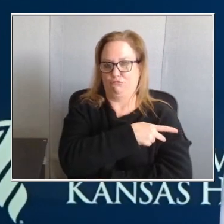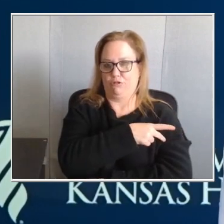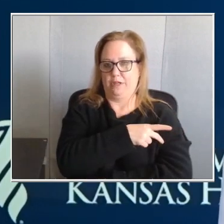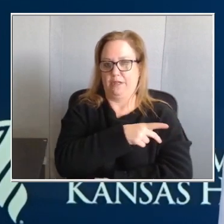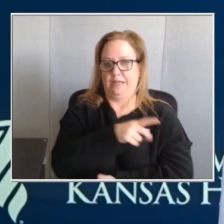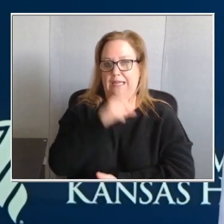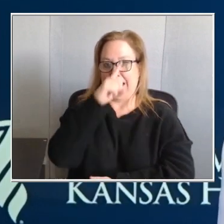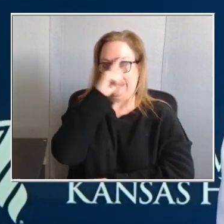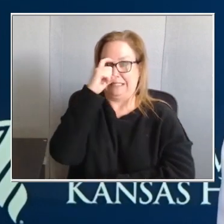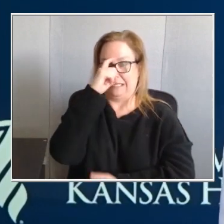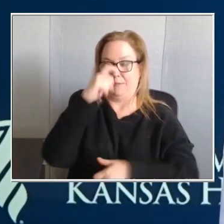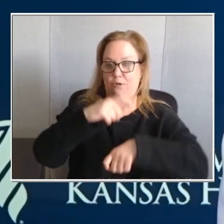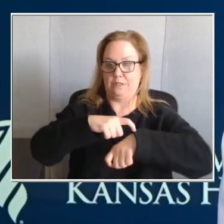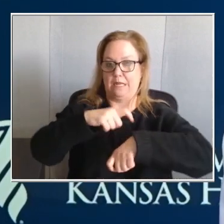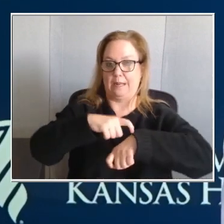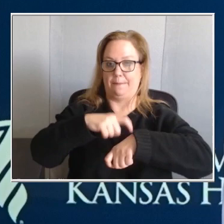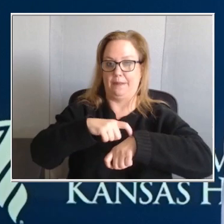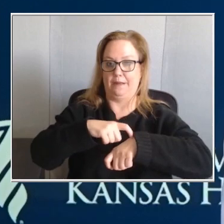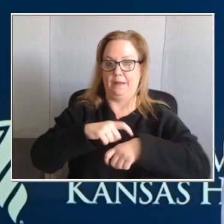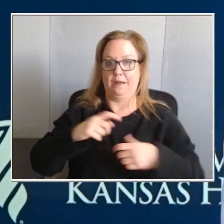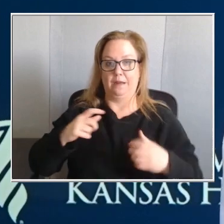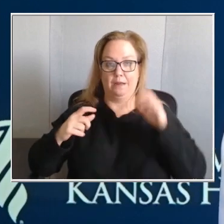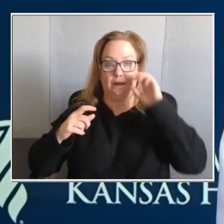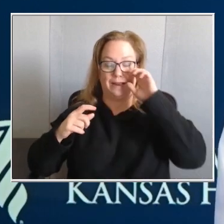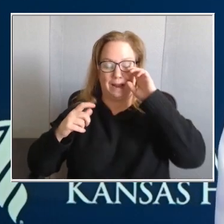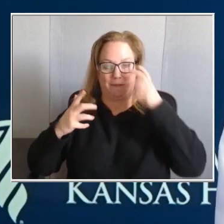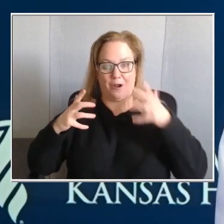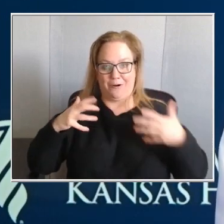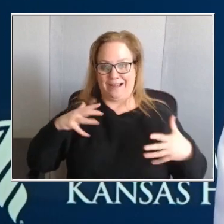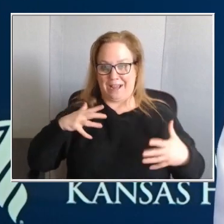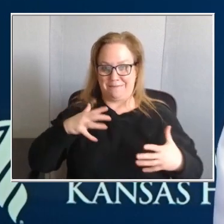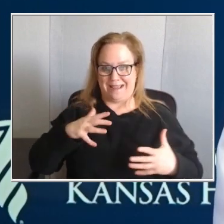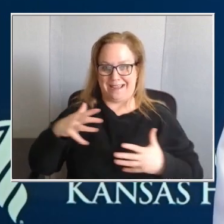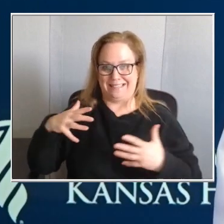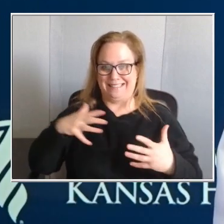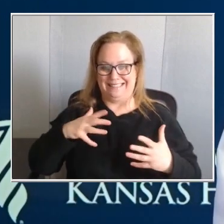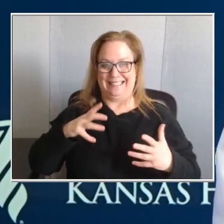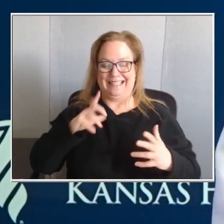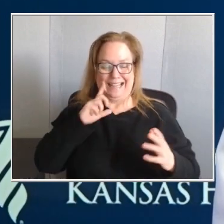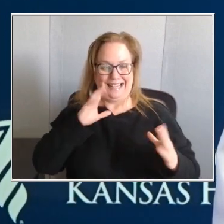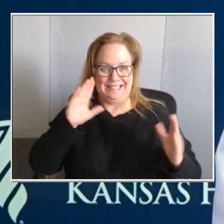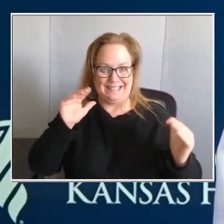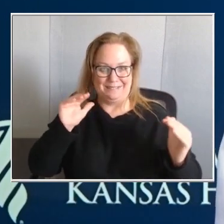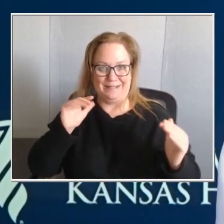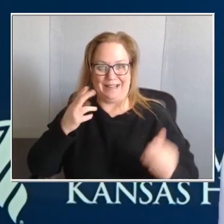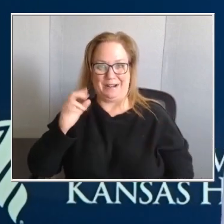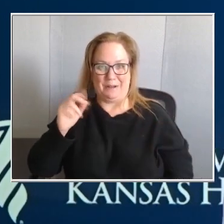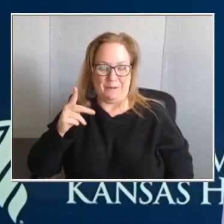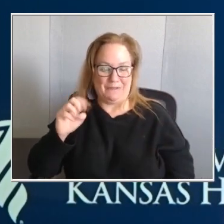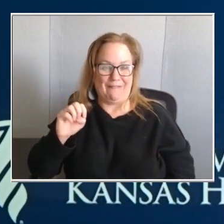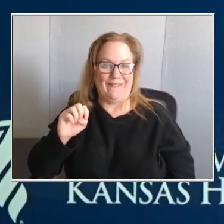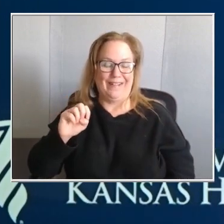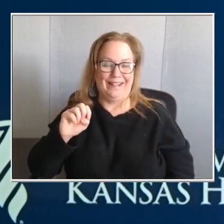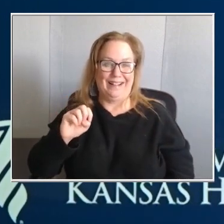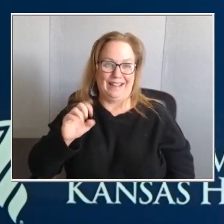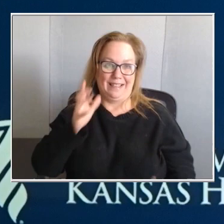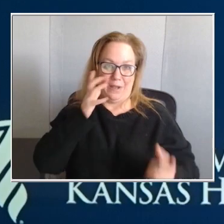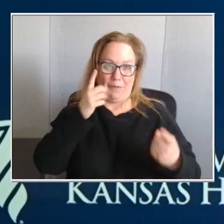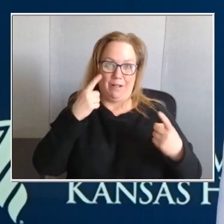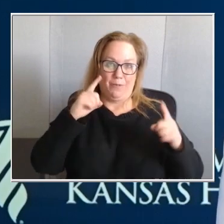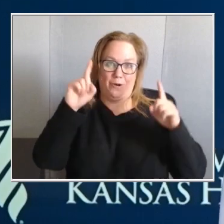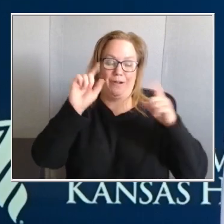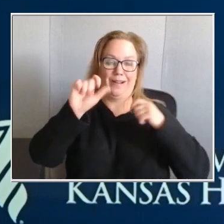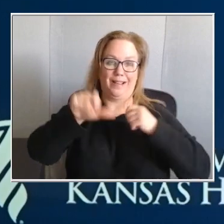summer. And I'm already anxious and in anticipation and hopeful that this is going to be